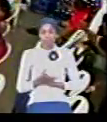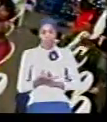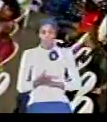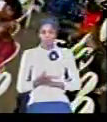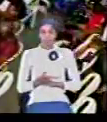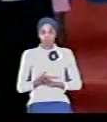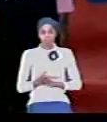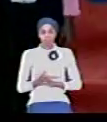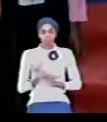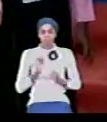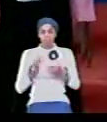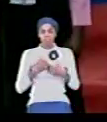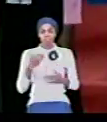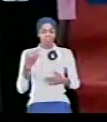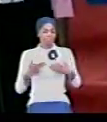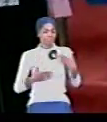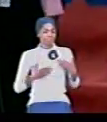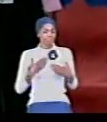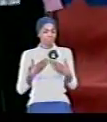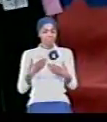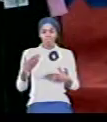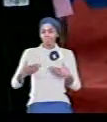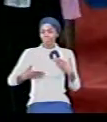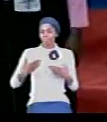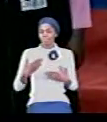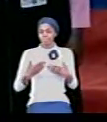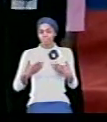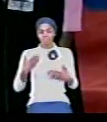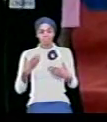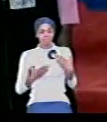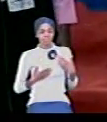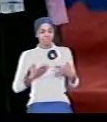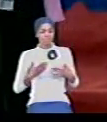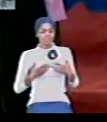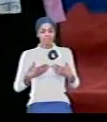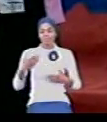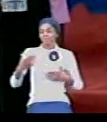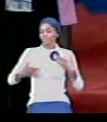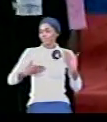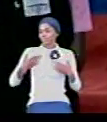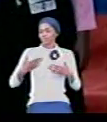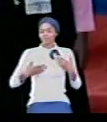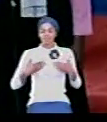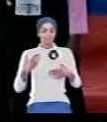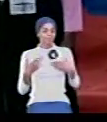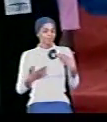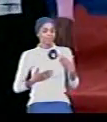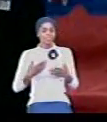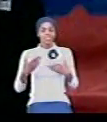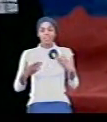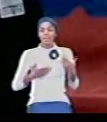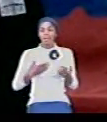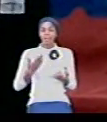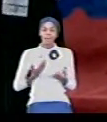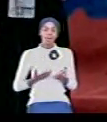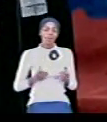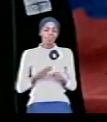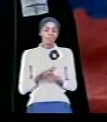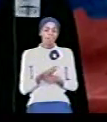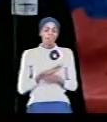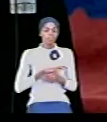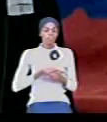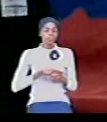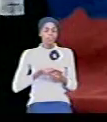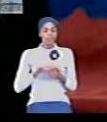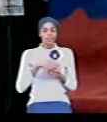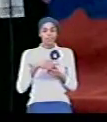Joy, joy, joy, joy, joy, joy, joy, oh